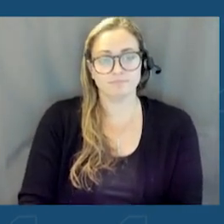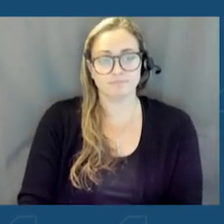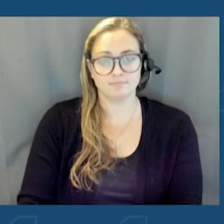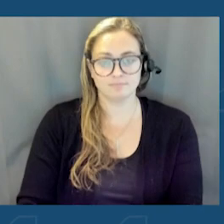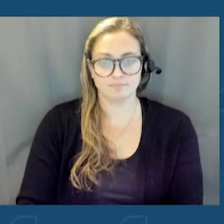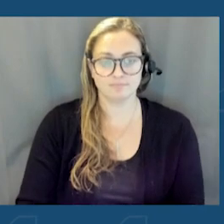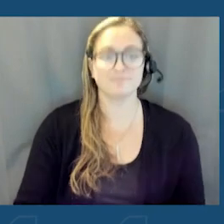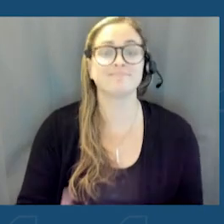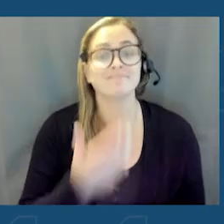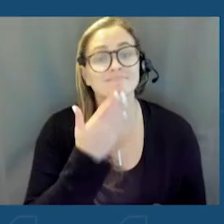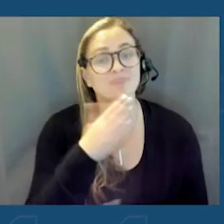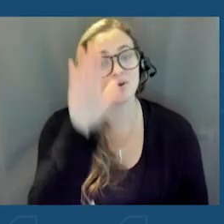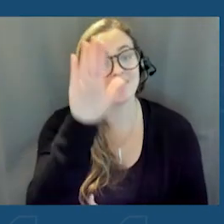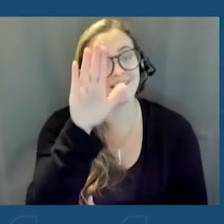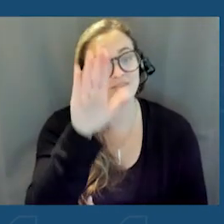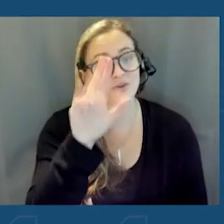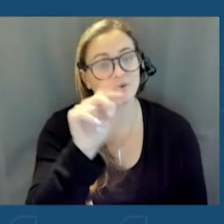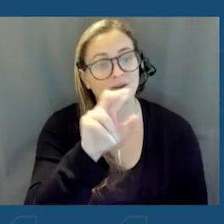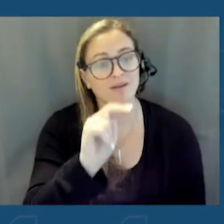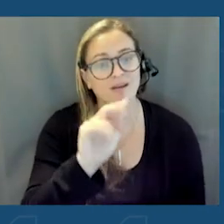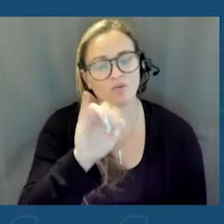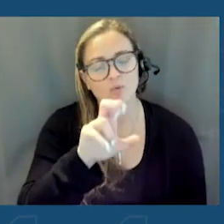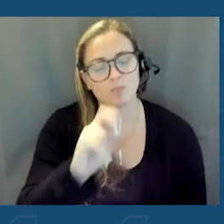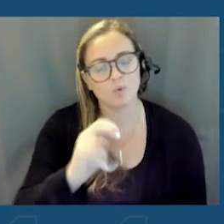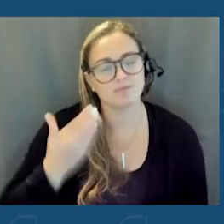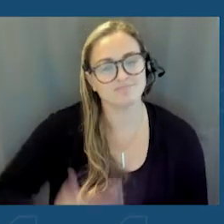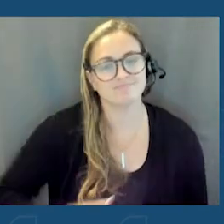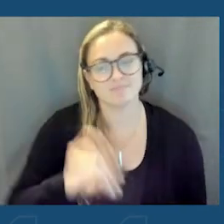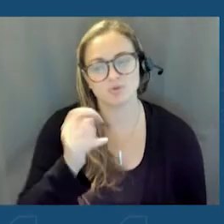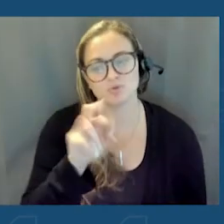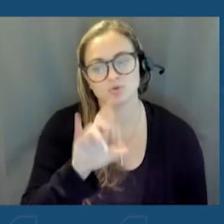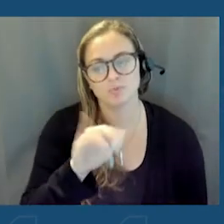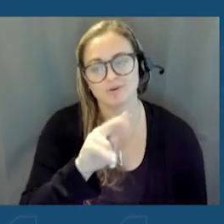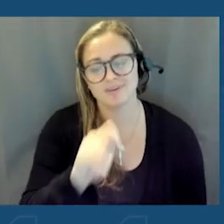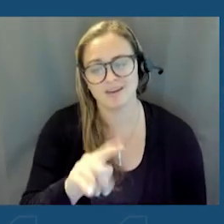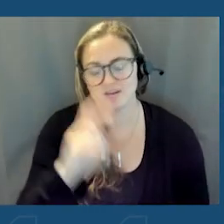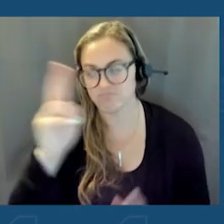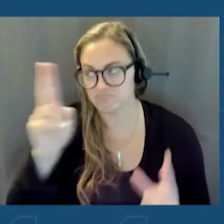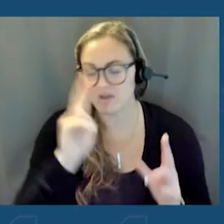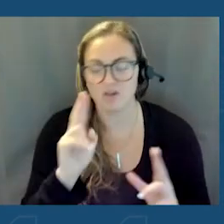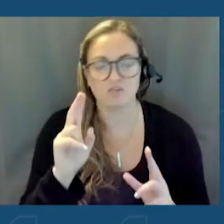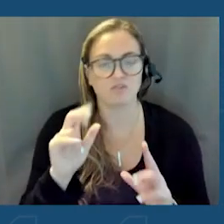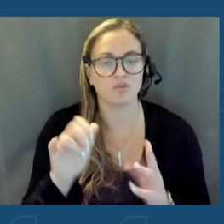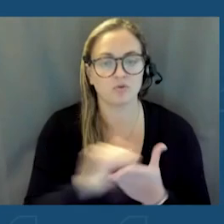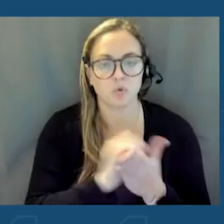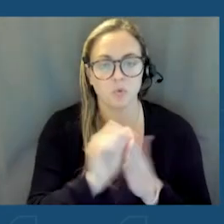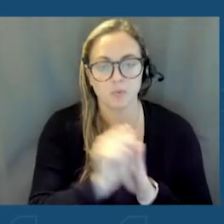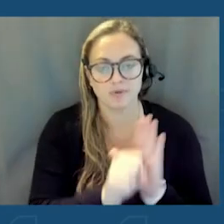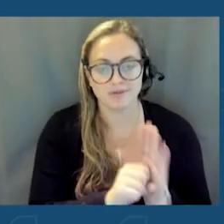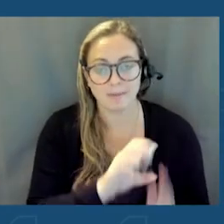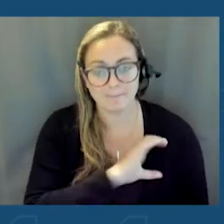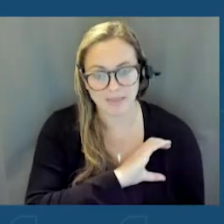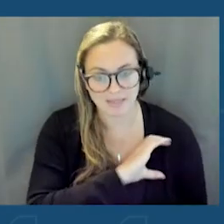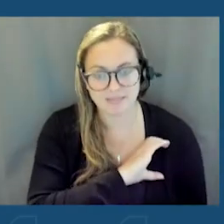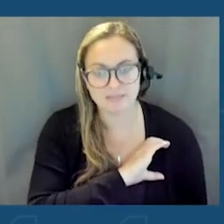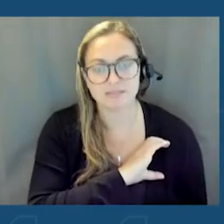Good afternoon. Kevin Bruin, Superintendent. I have the honor of being the Superintendent of the New York State Police. From day one, the governor has been